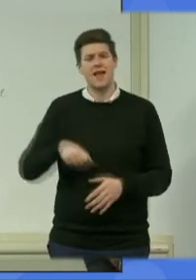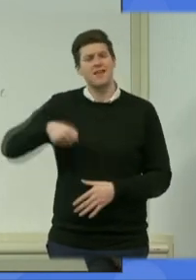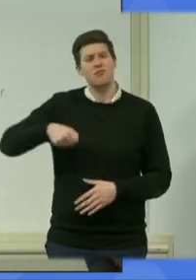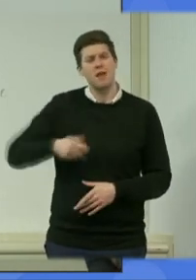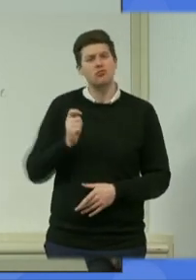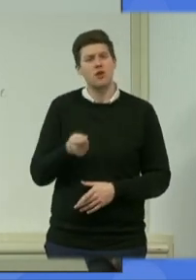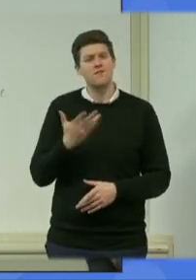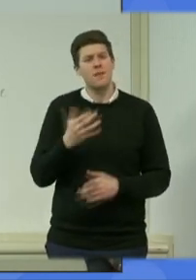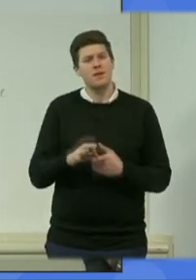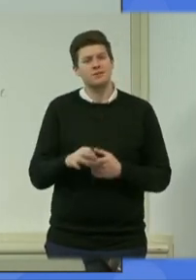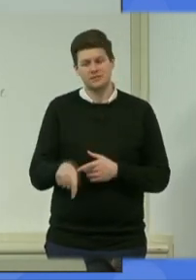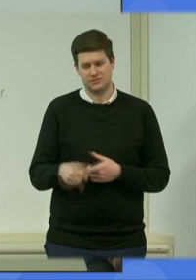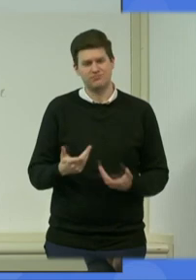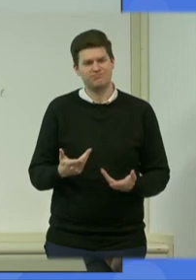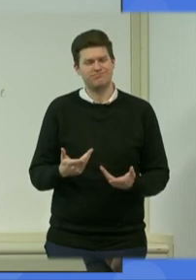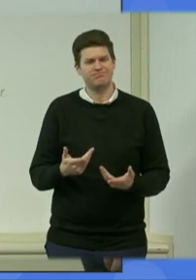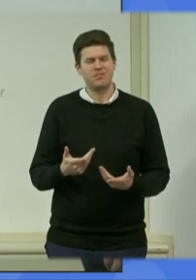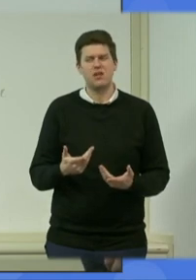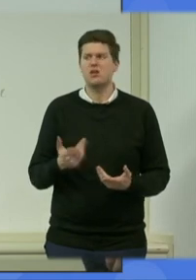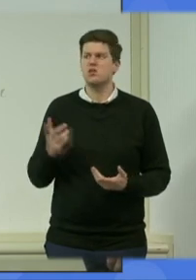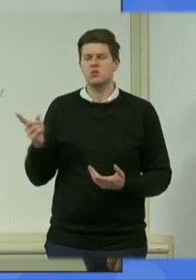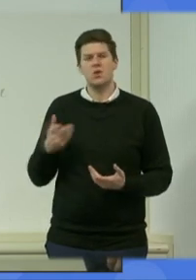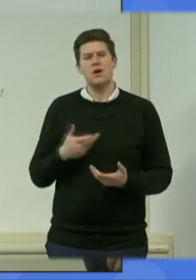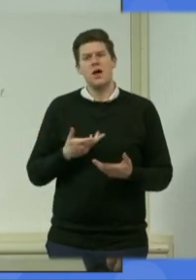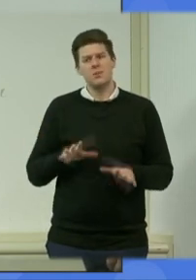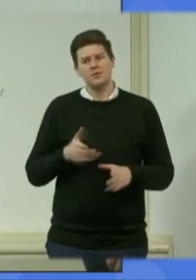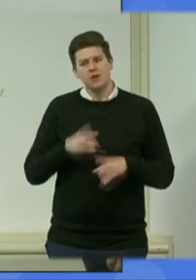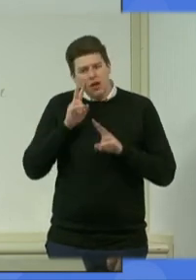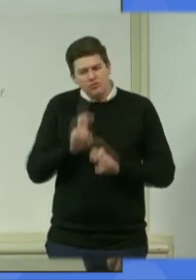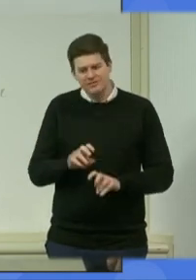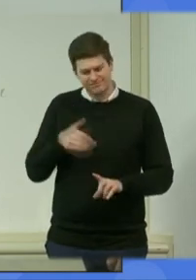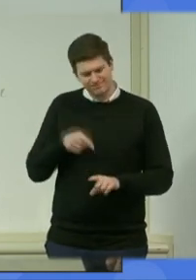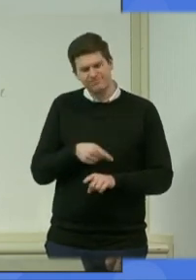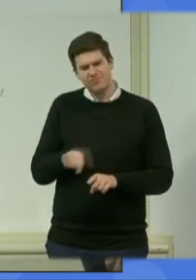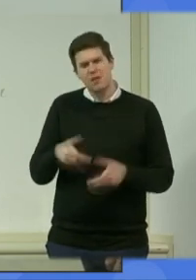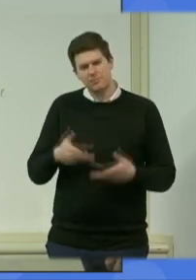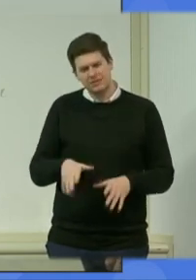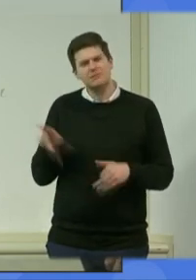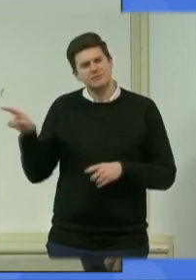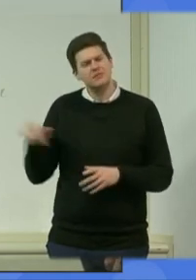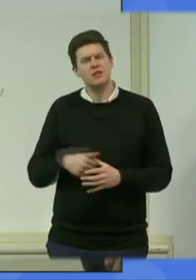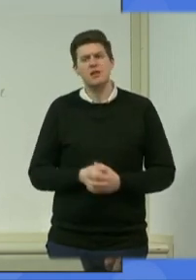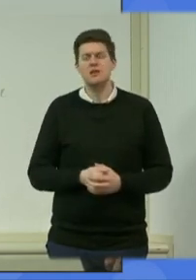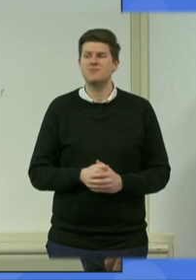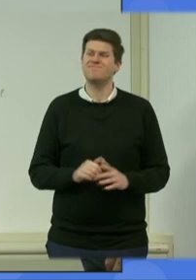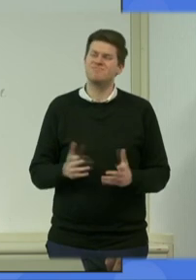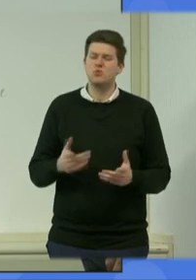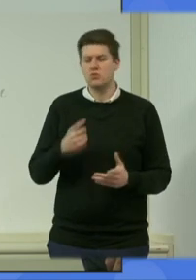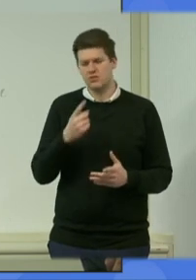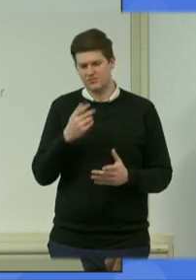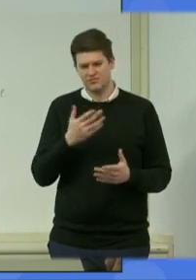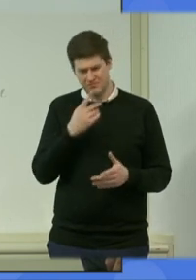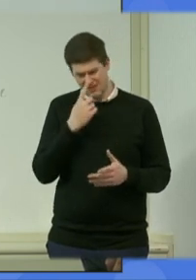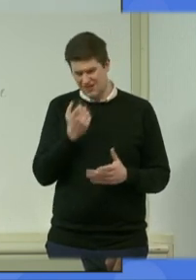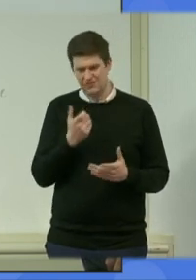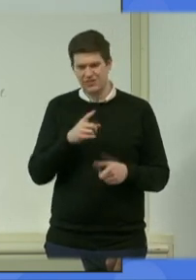charging. It's one of the few things I'm happy about. And there's loads of those sort of areas where it's fine, but But to finish, you know, we think that